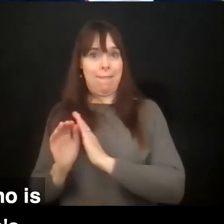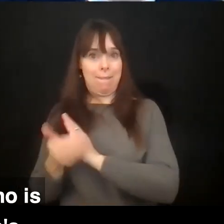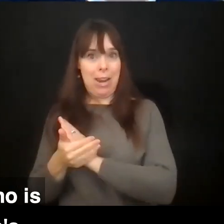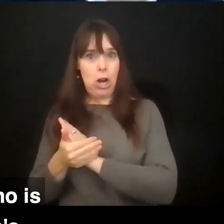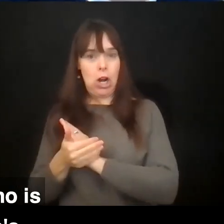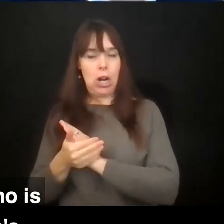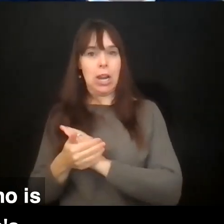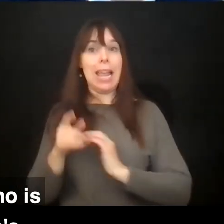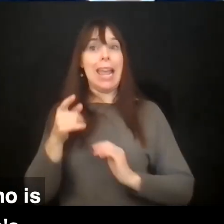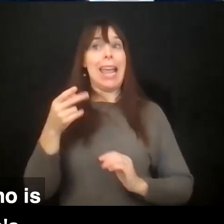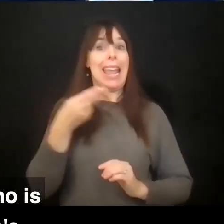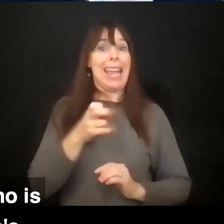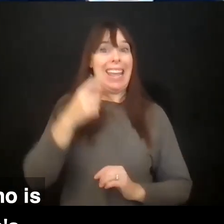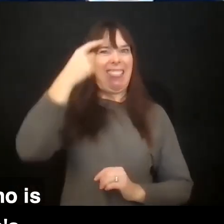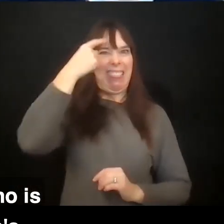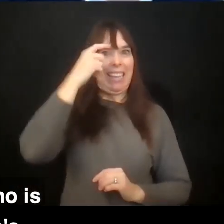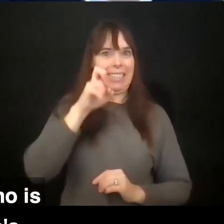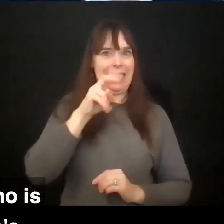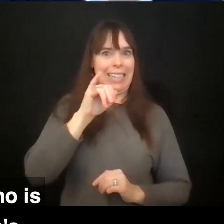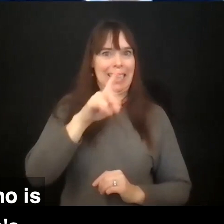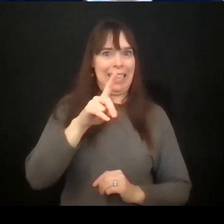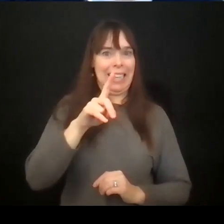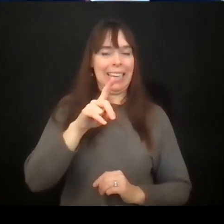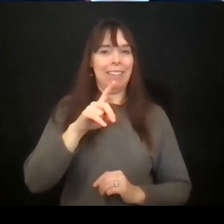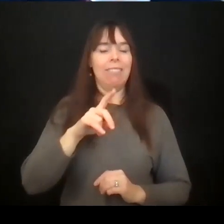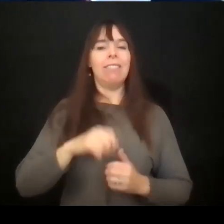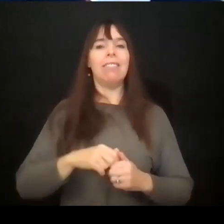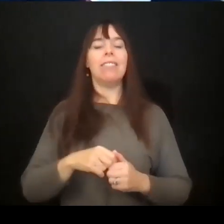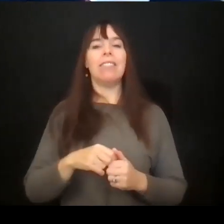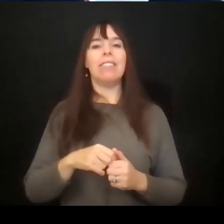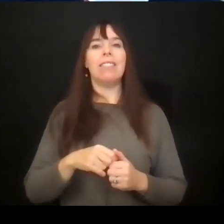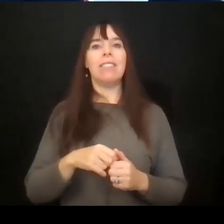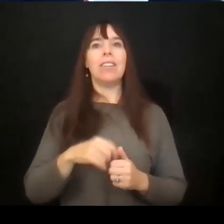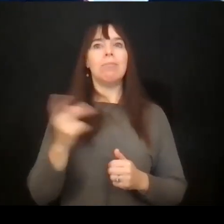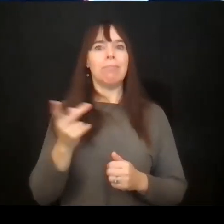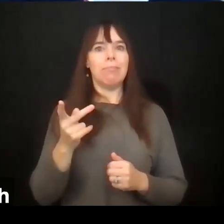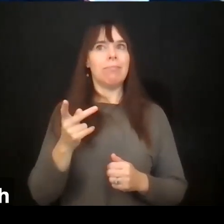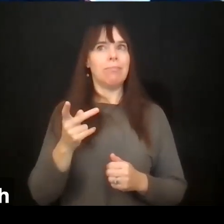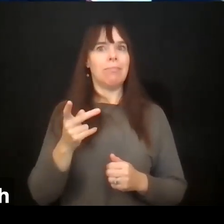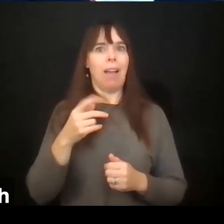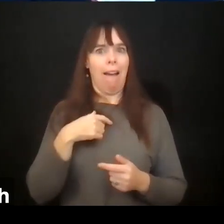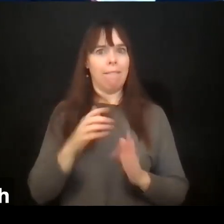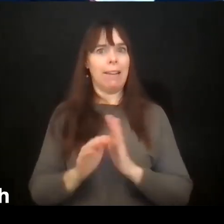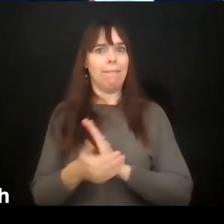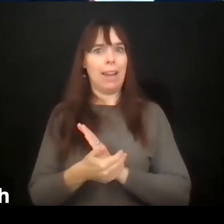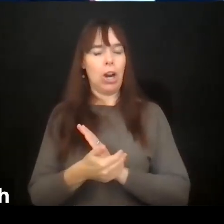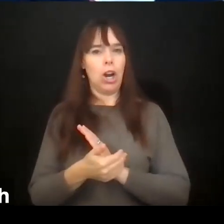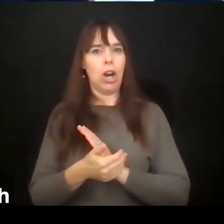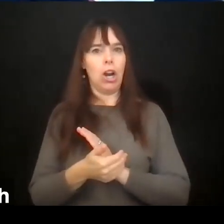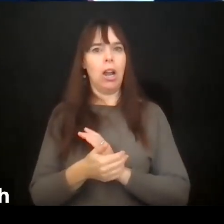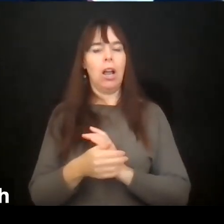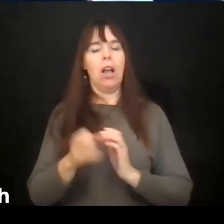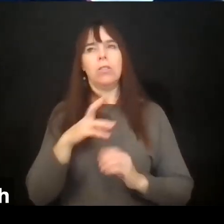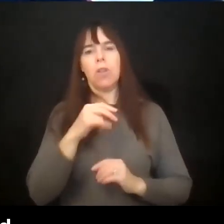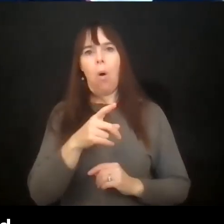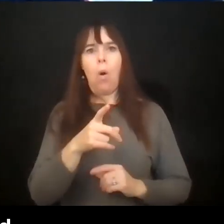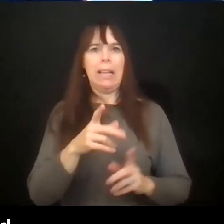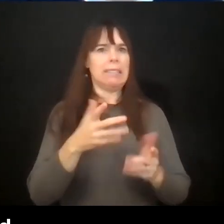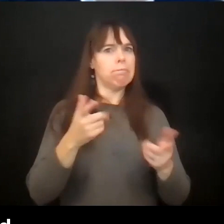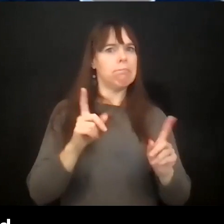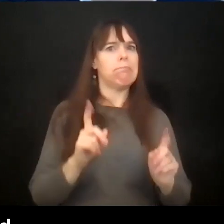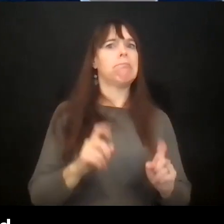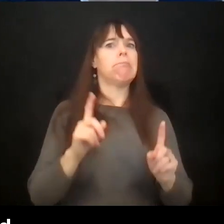thinks Enid, who is a friend of Guinevere's, is unfaithful. He puts her through a lot of trials.